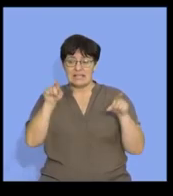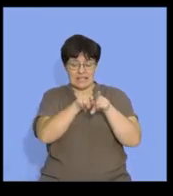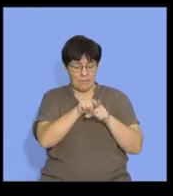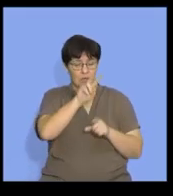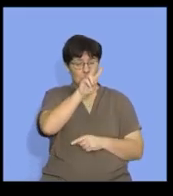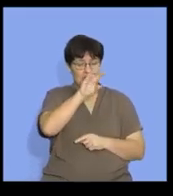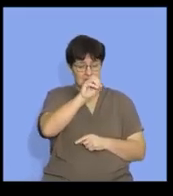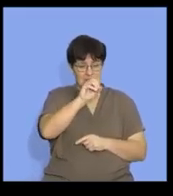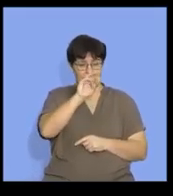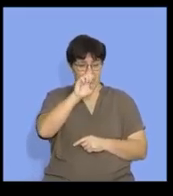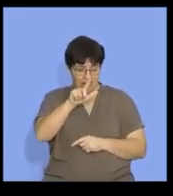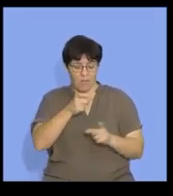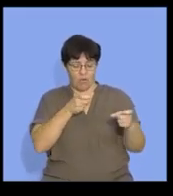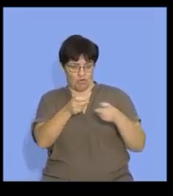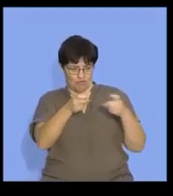Controlled variable.